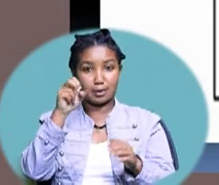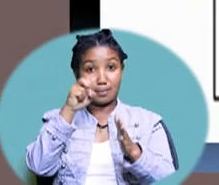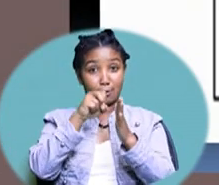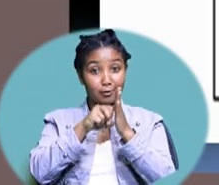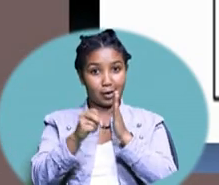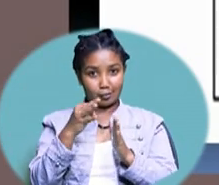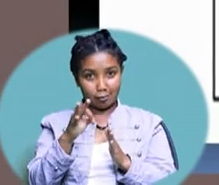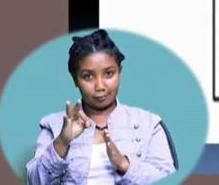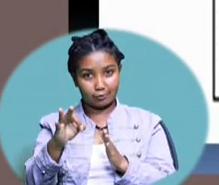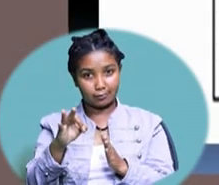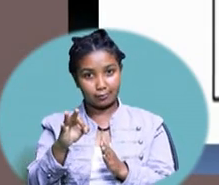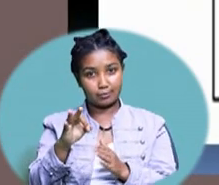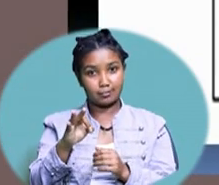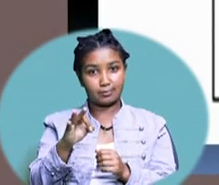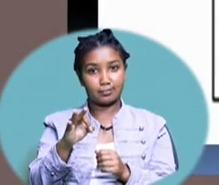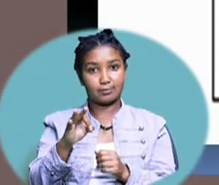product